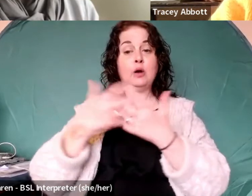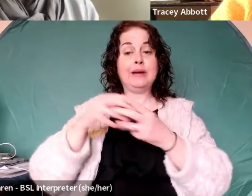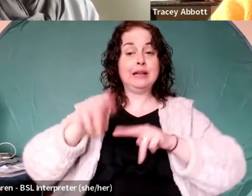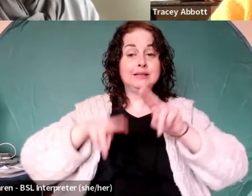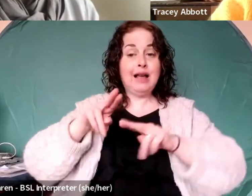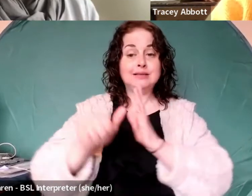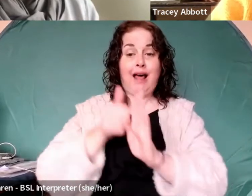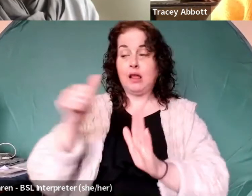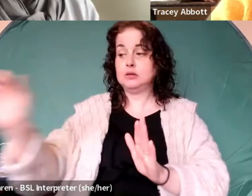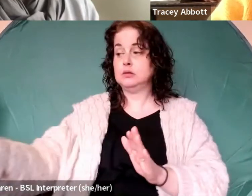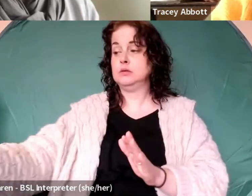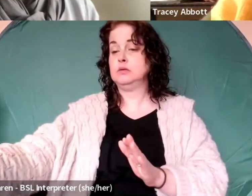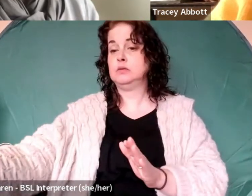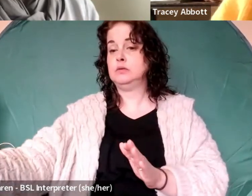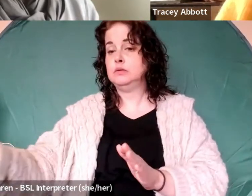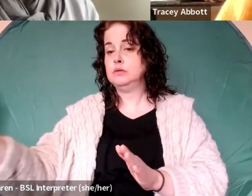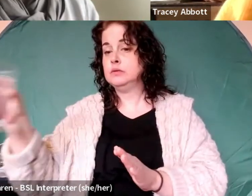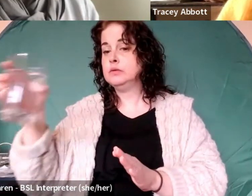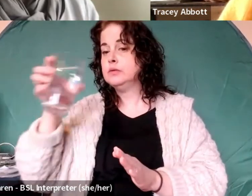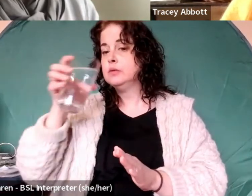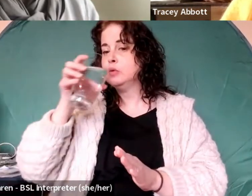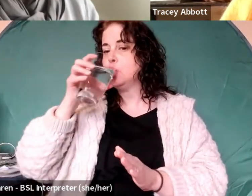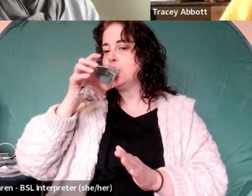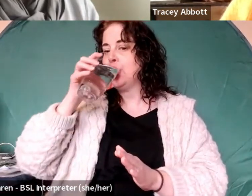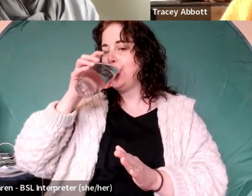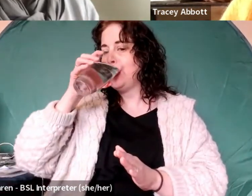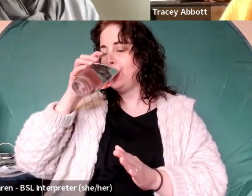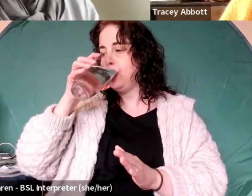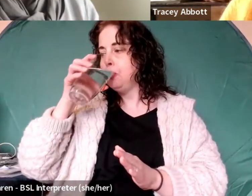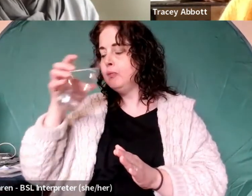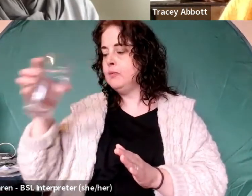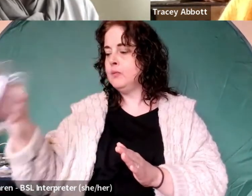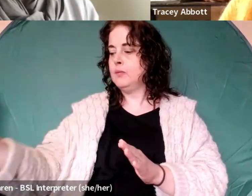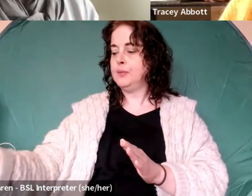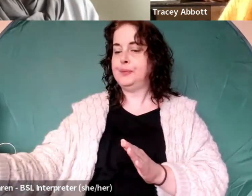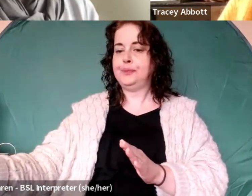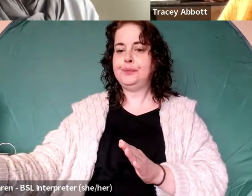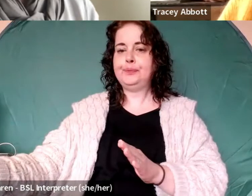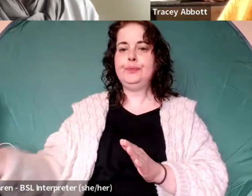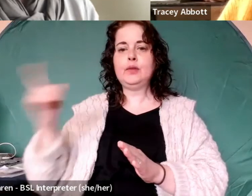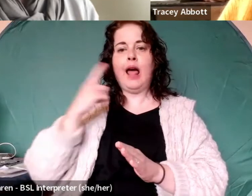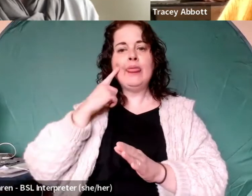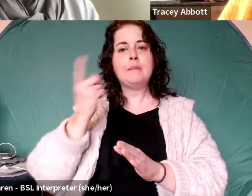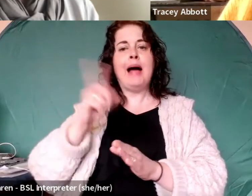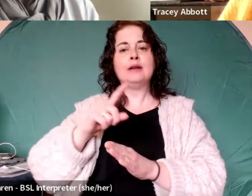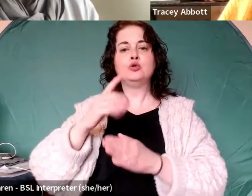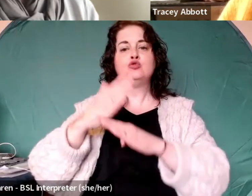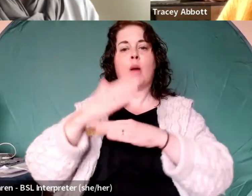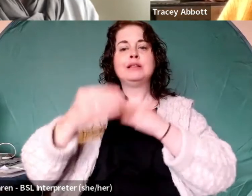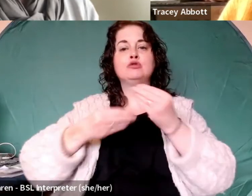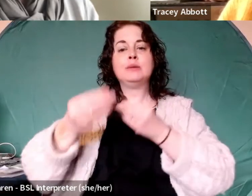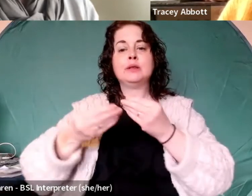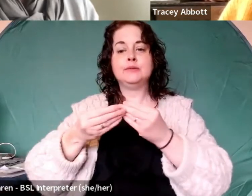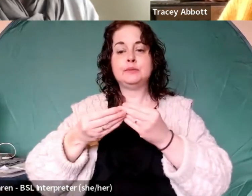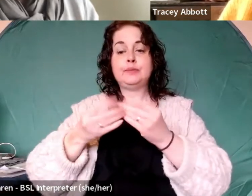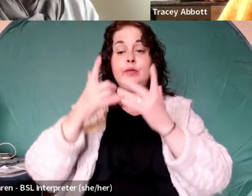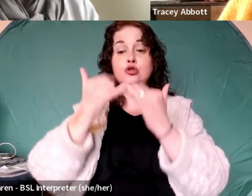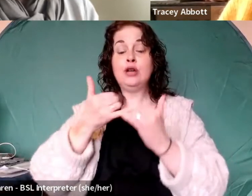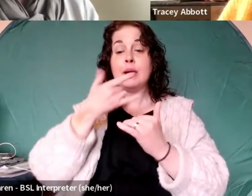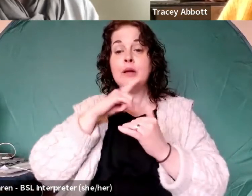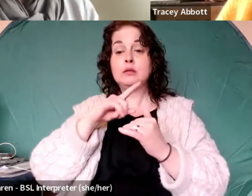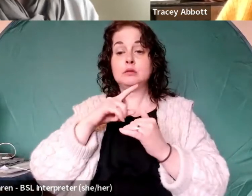talent. I think that, again, it comes back to the job description. You are actually checking if that person is